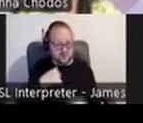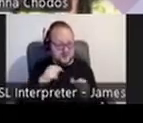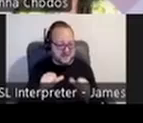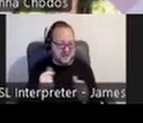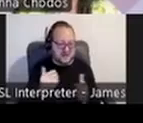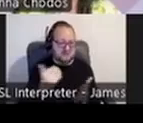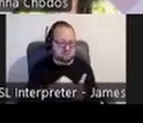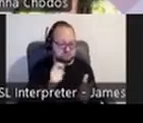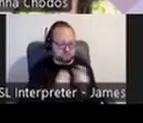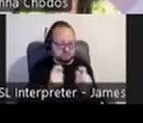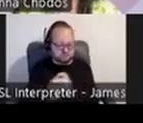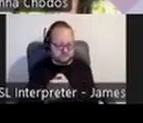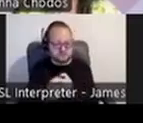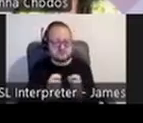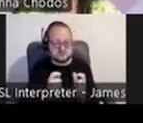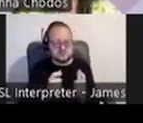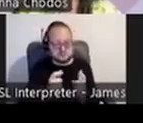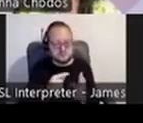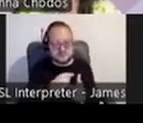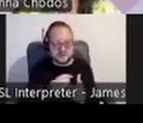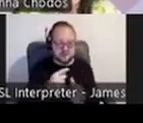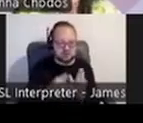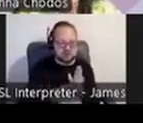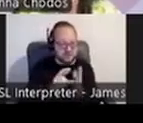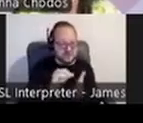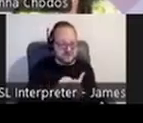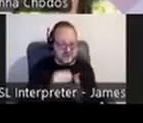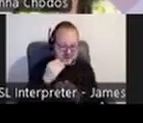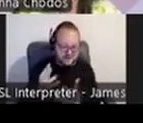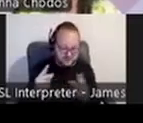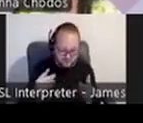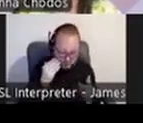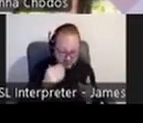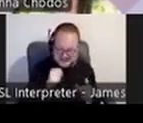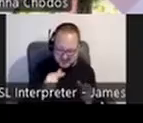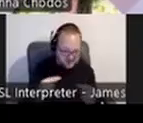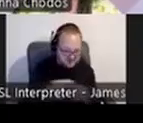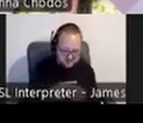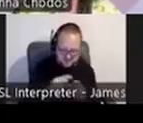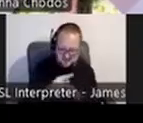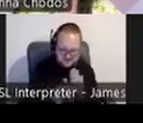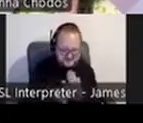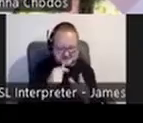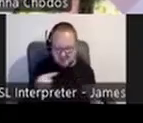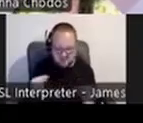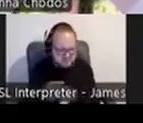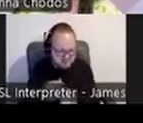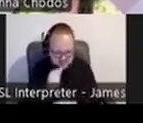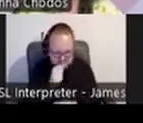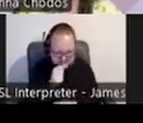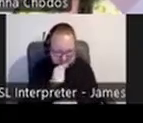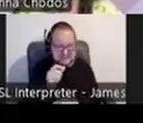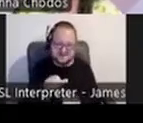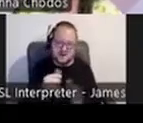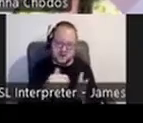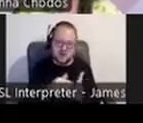reassuring people that they're not acting outside of policy. And again, this comes up all the time in the dementia work that I do. It's just completely standard of care